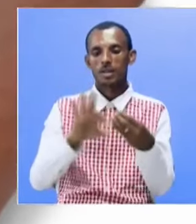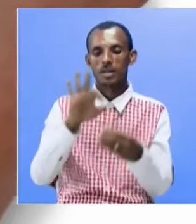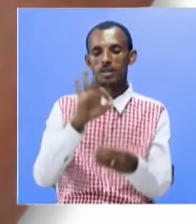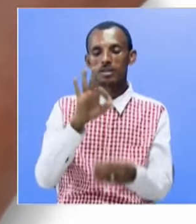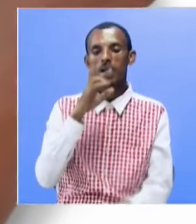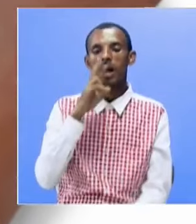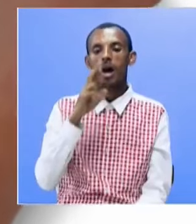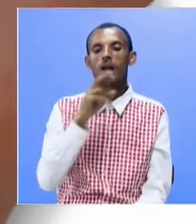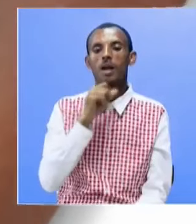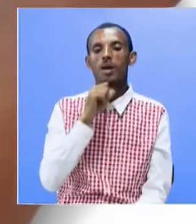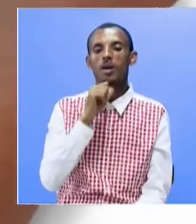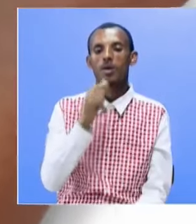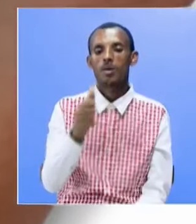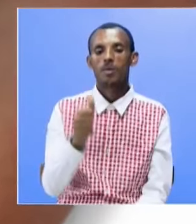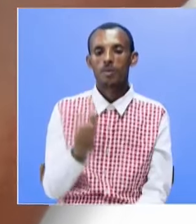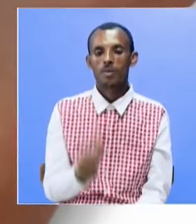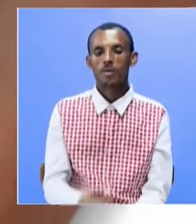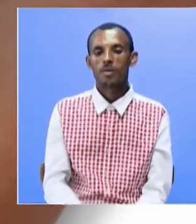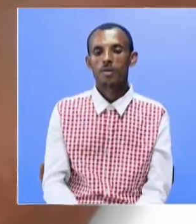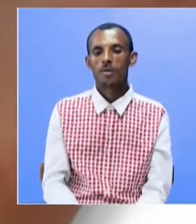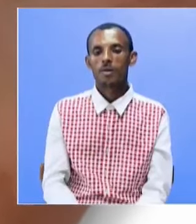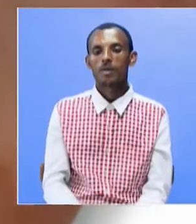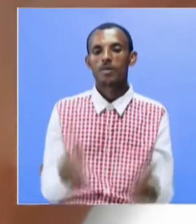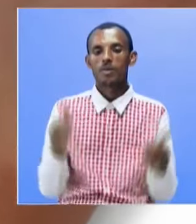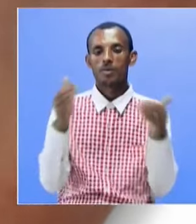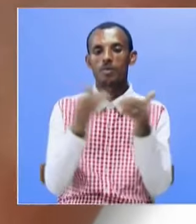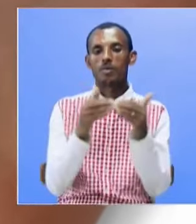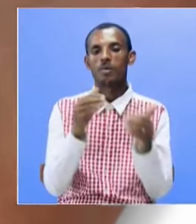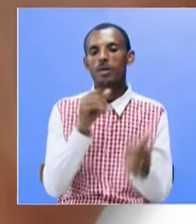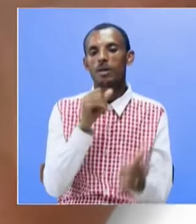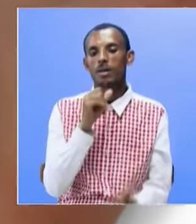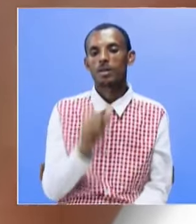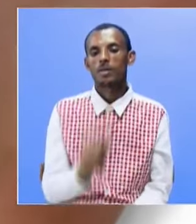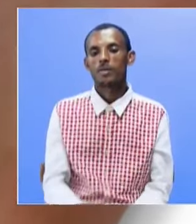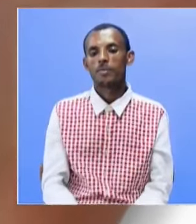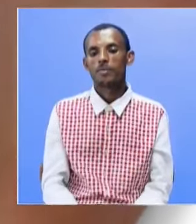are not congruent.